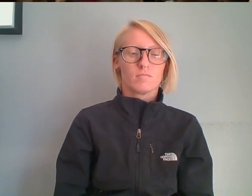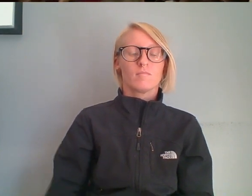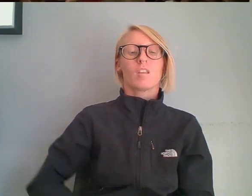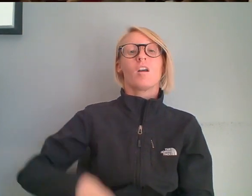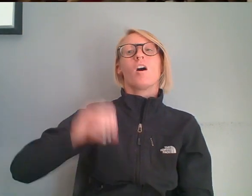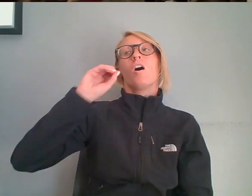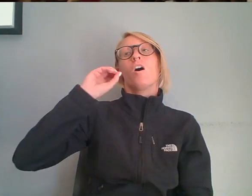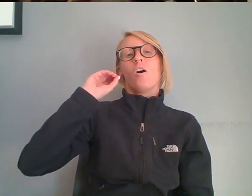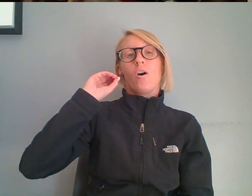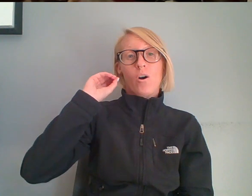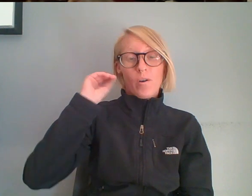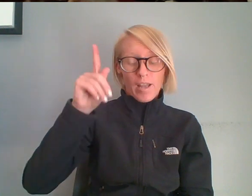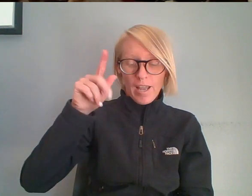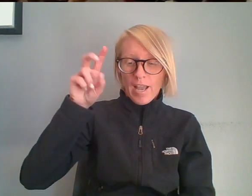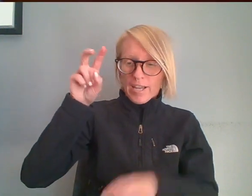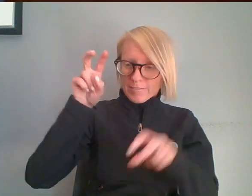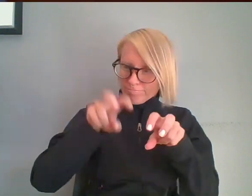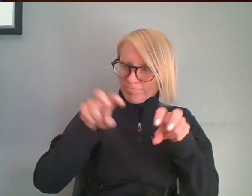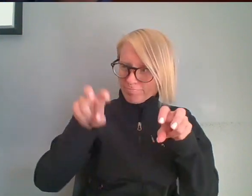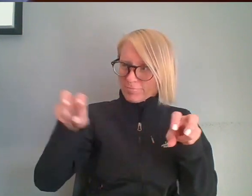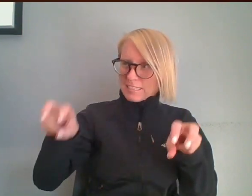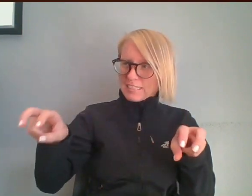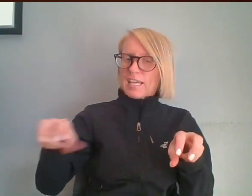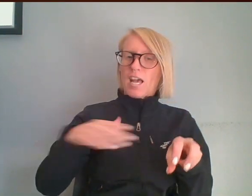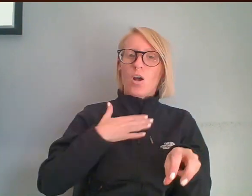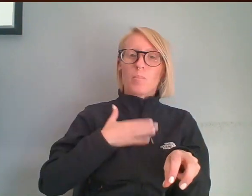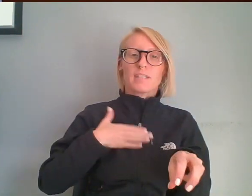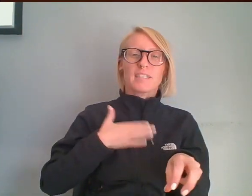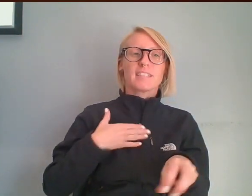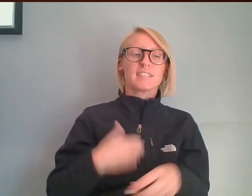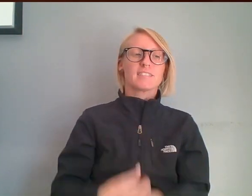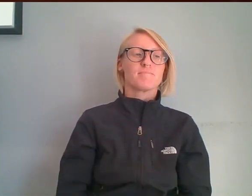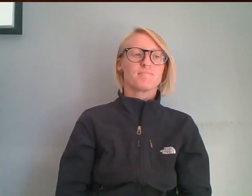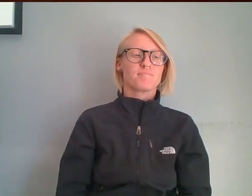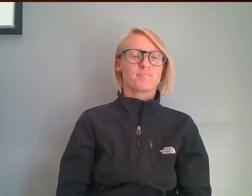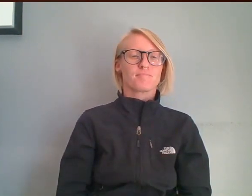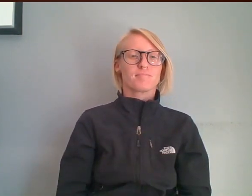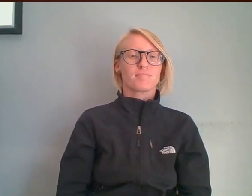All right, if we can all have our seats.